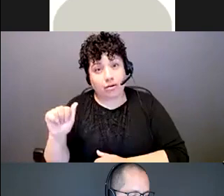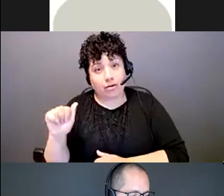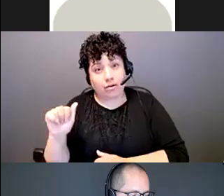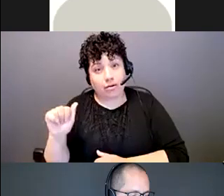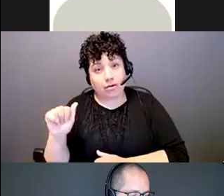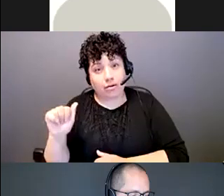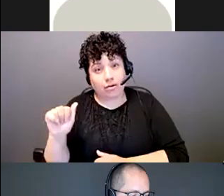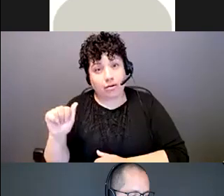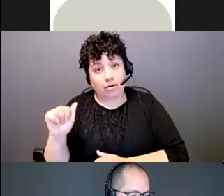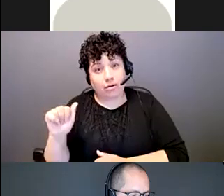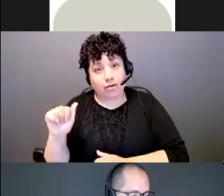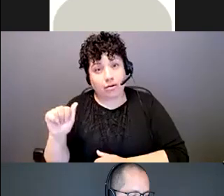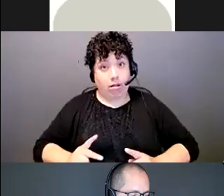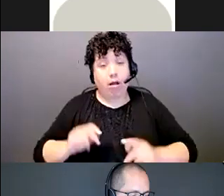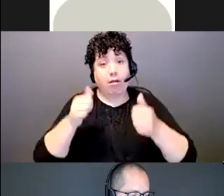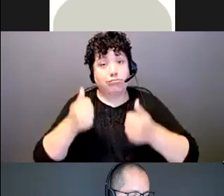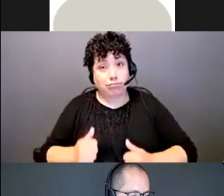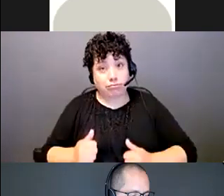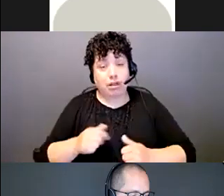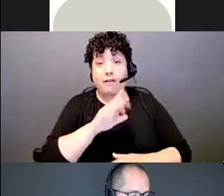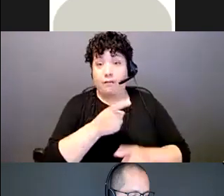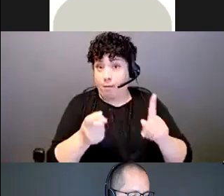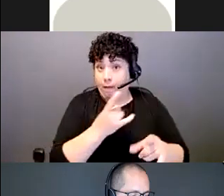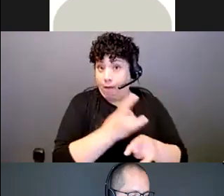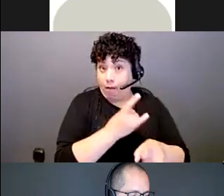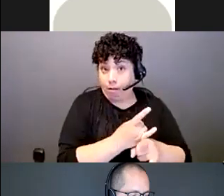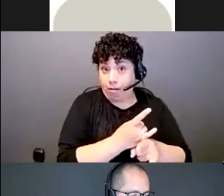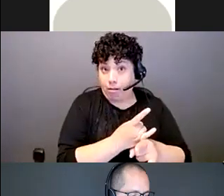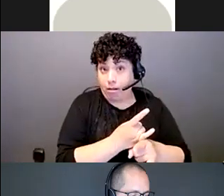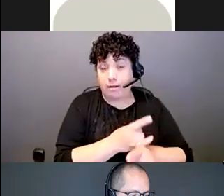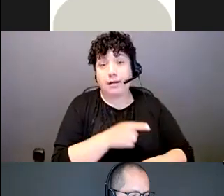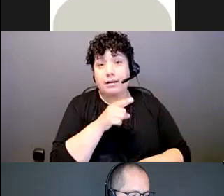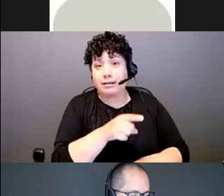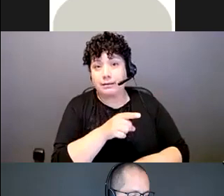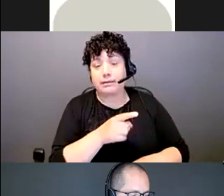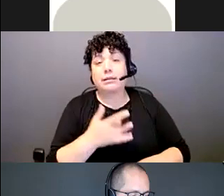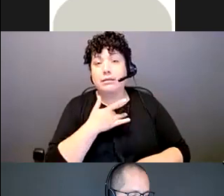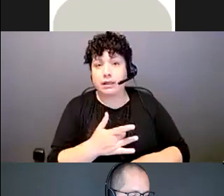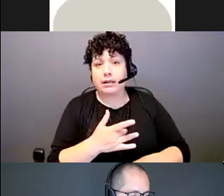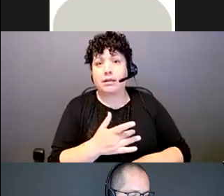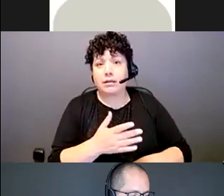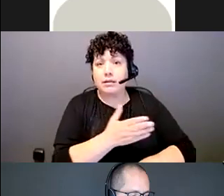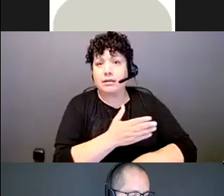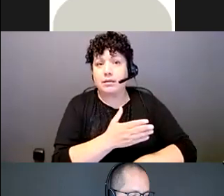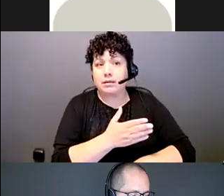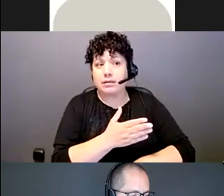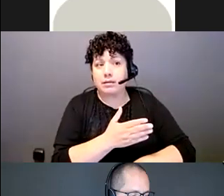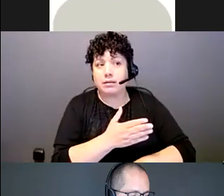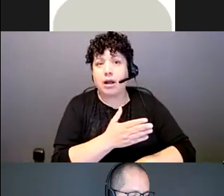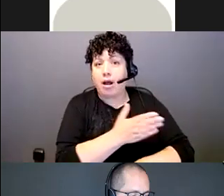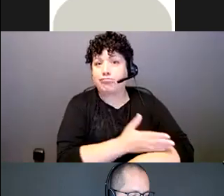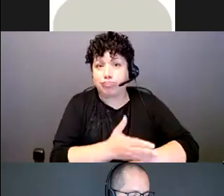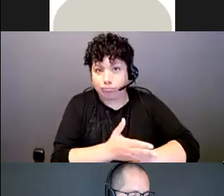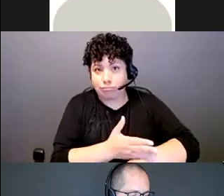physical functioning in alcohol-related dementias is relatively non-progressive in abstinent ex-drinkers and